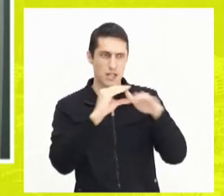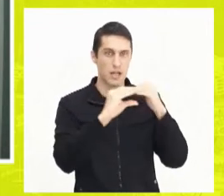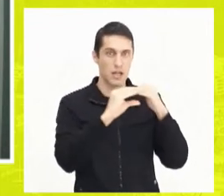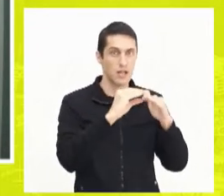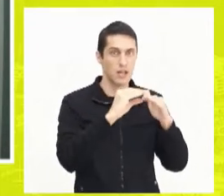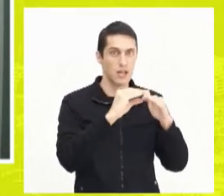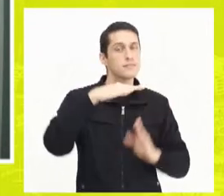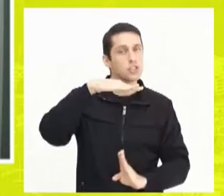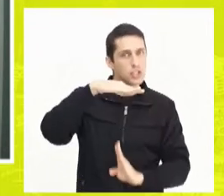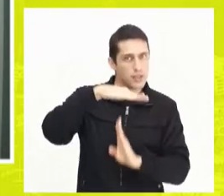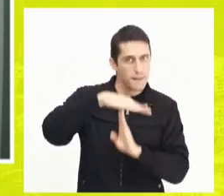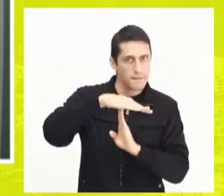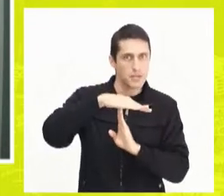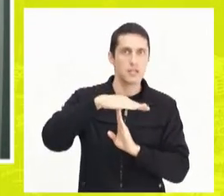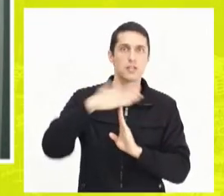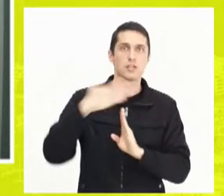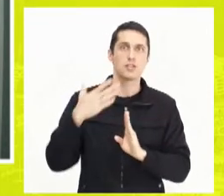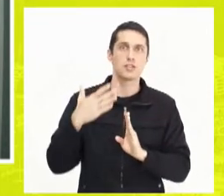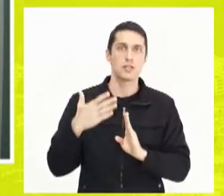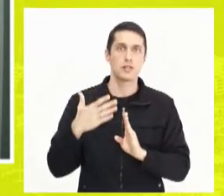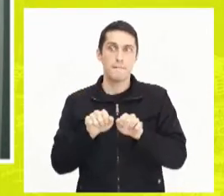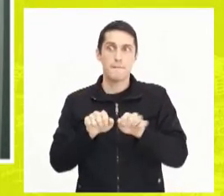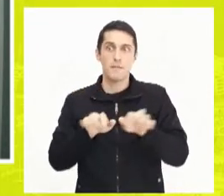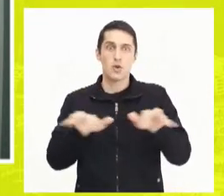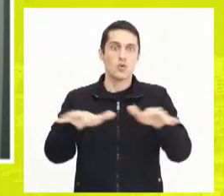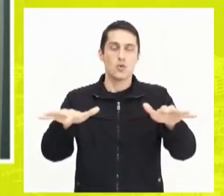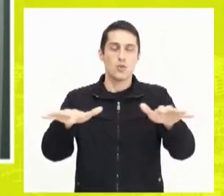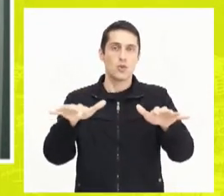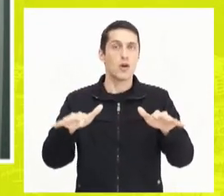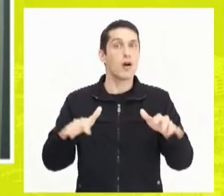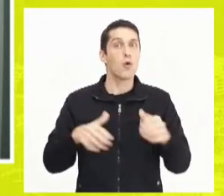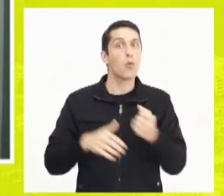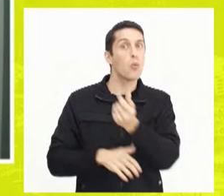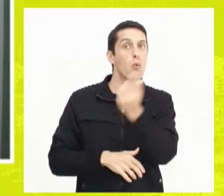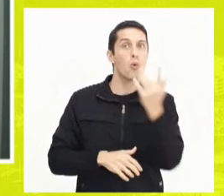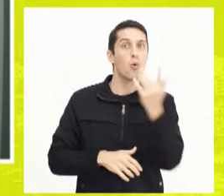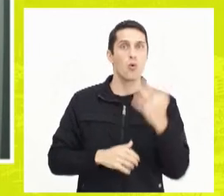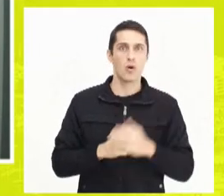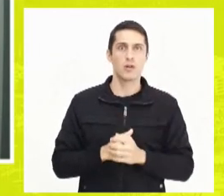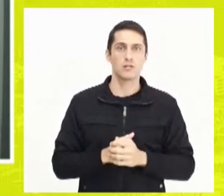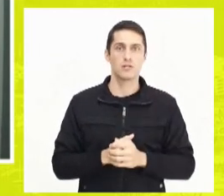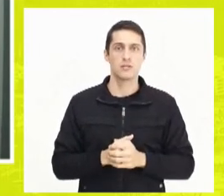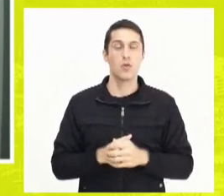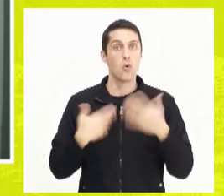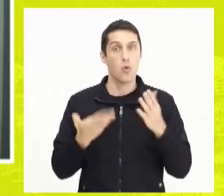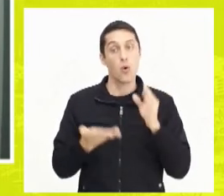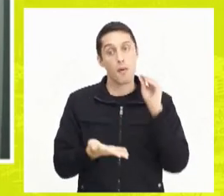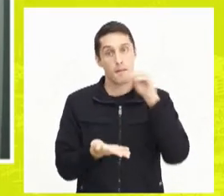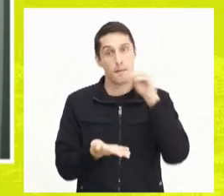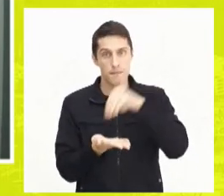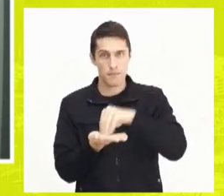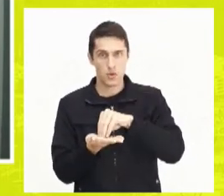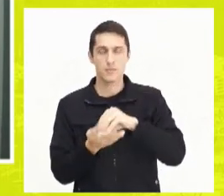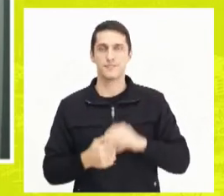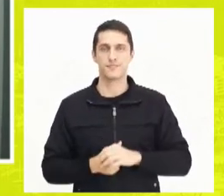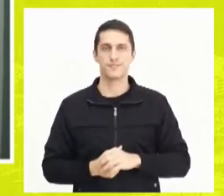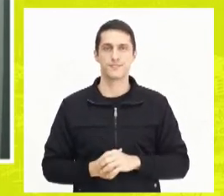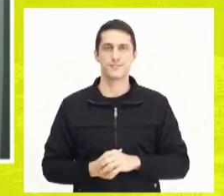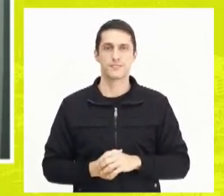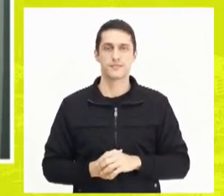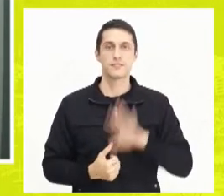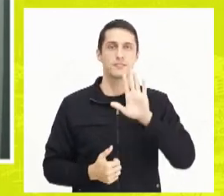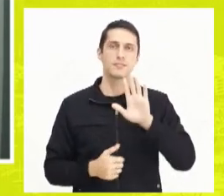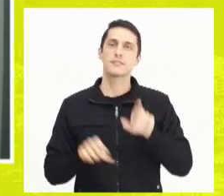a message can be shared or how many people that message can even reach or maybe even tag those